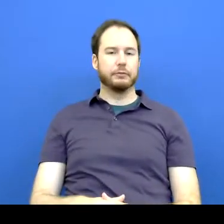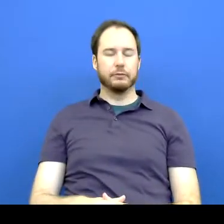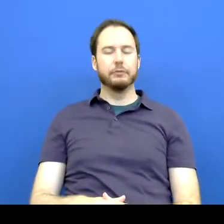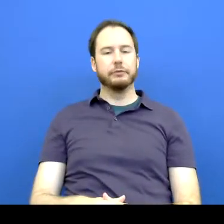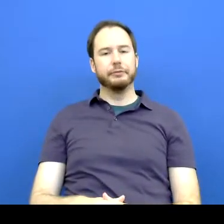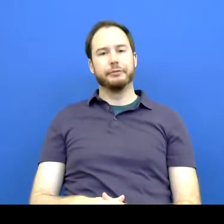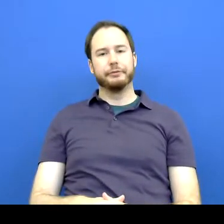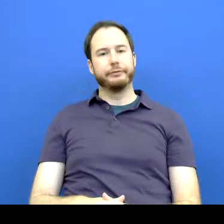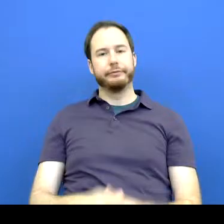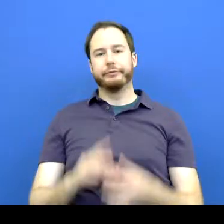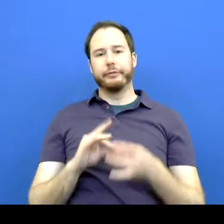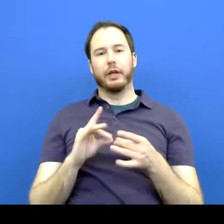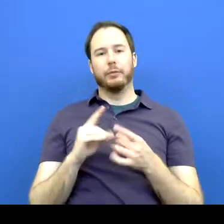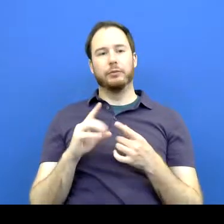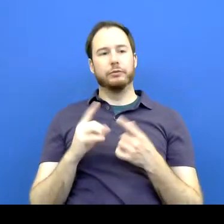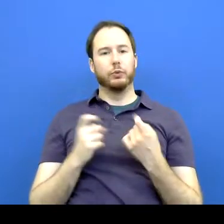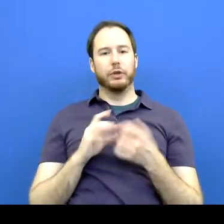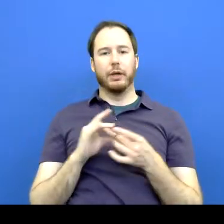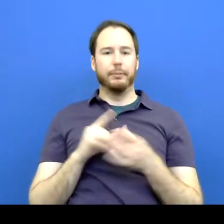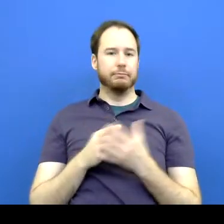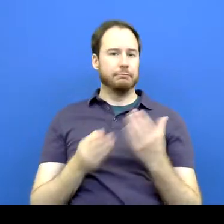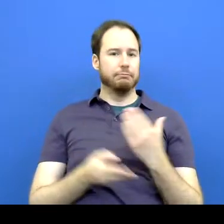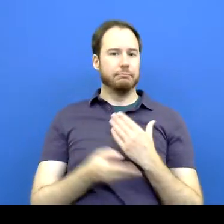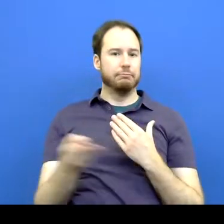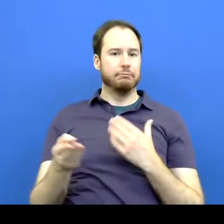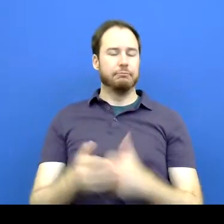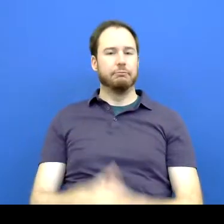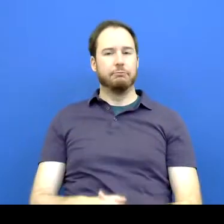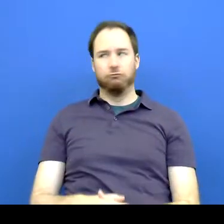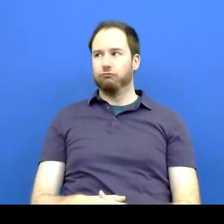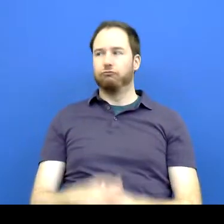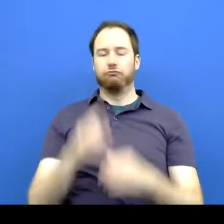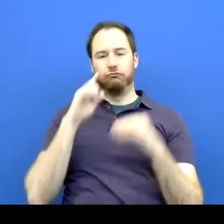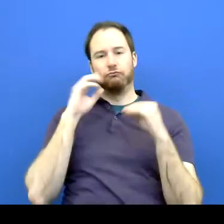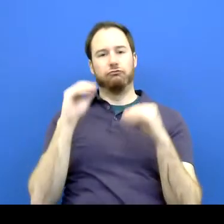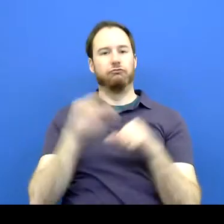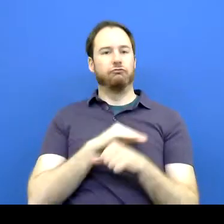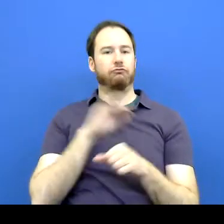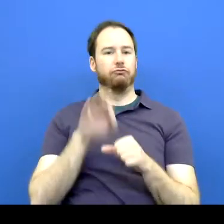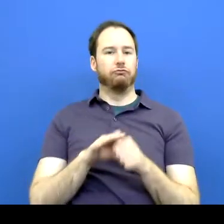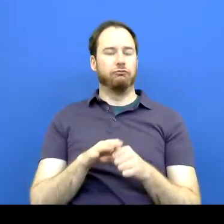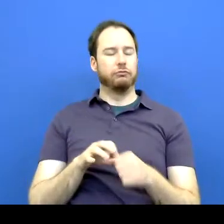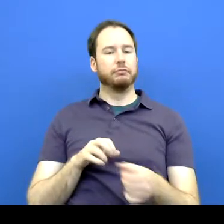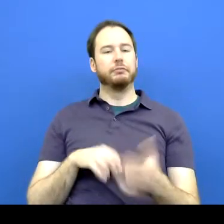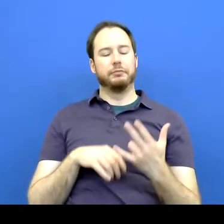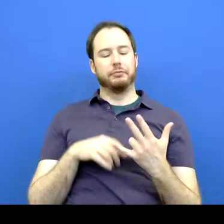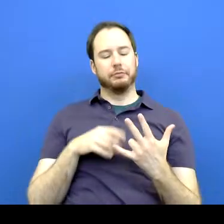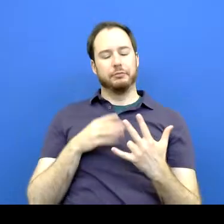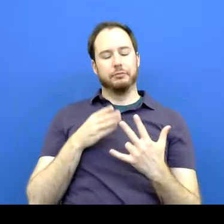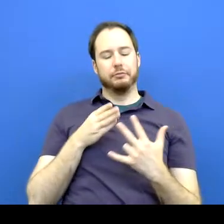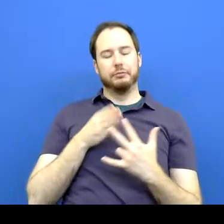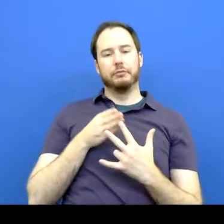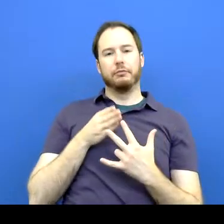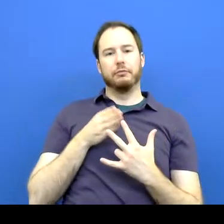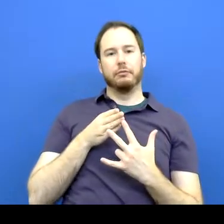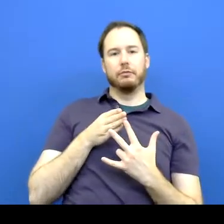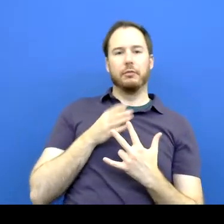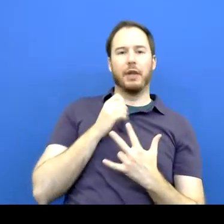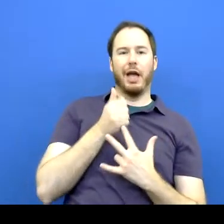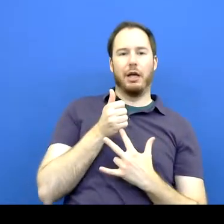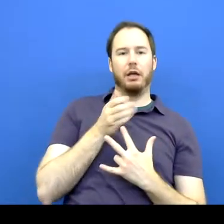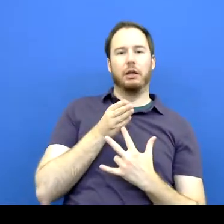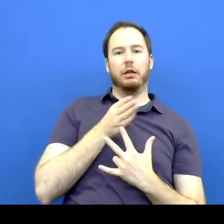okay. Any other questions, comments? Hearing and seeing none, please call the roll. Councilmember Page,